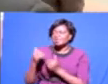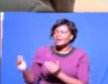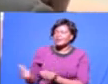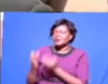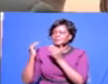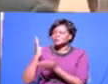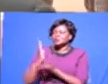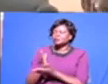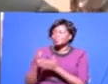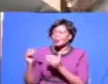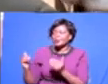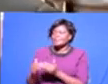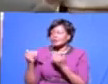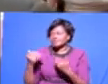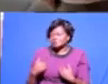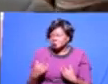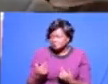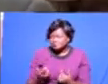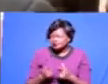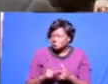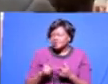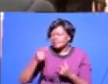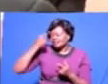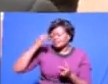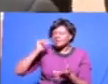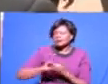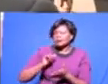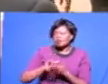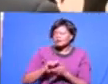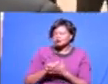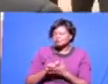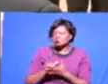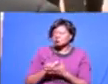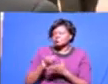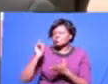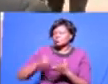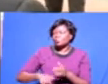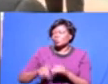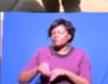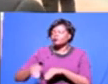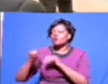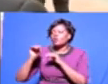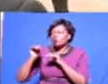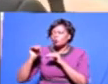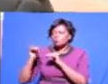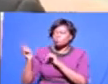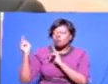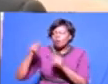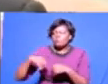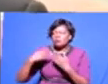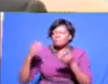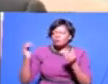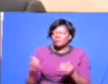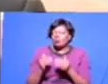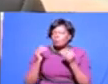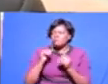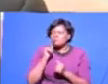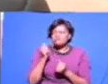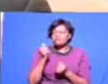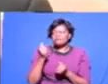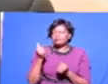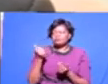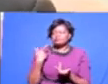an impact politician. And I think that is the footsteps I would like to follow, to come in for impact, not come in for my back